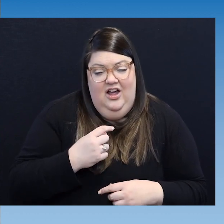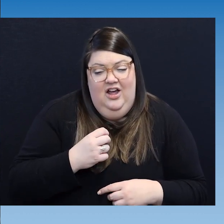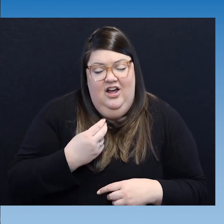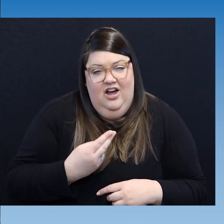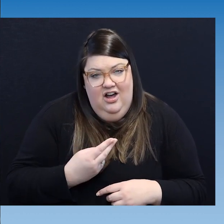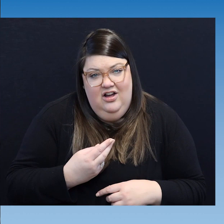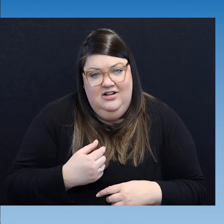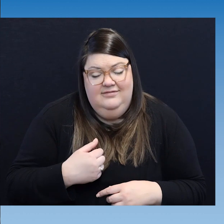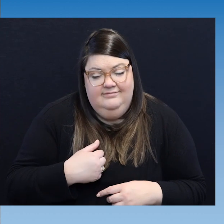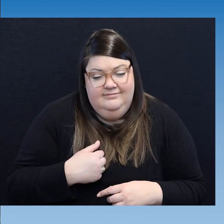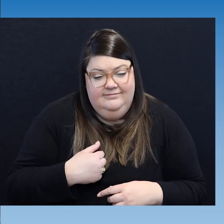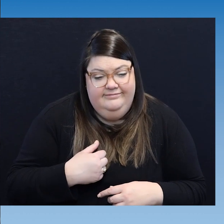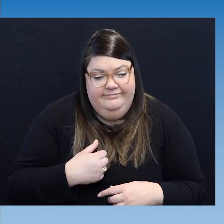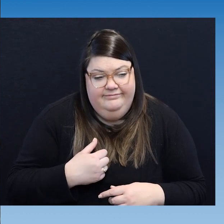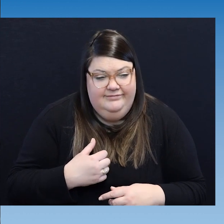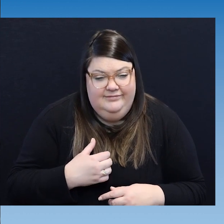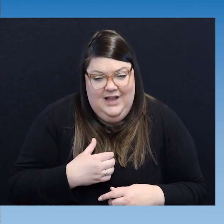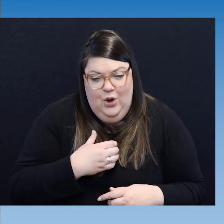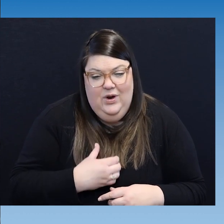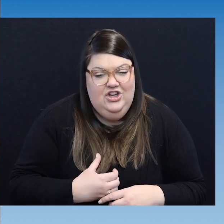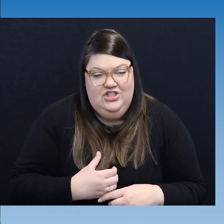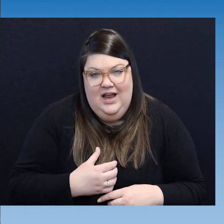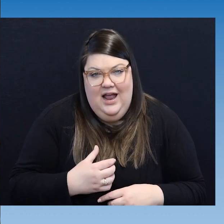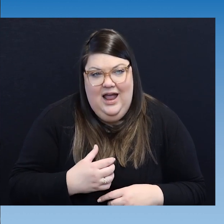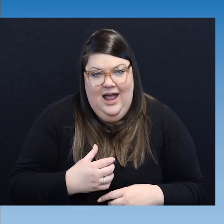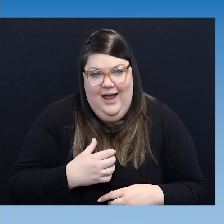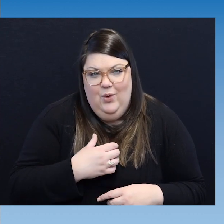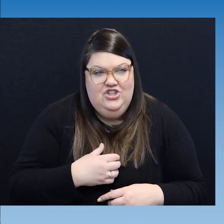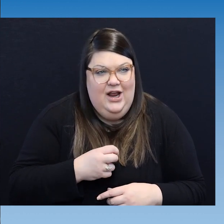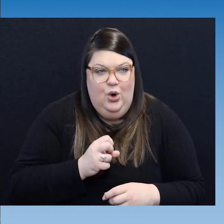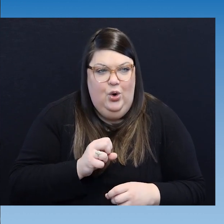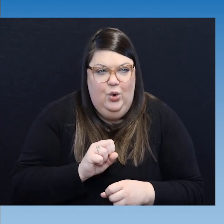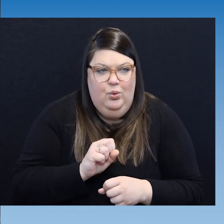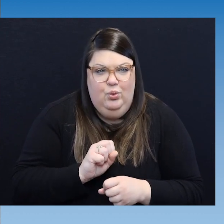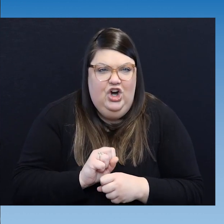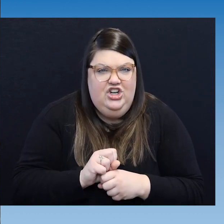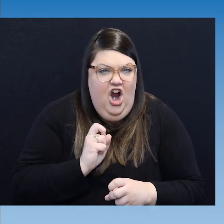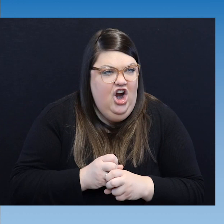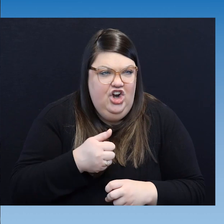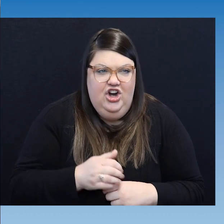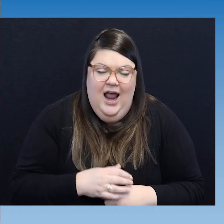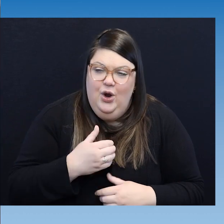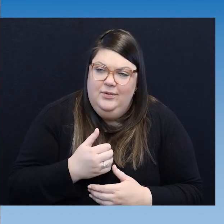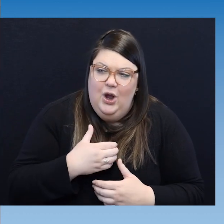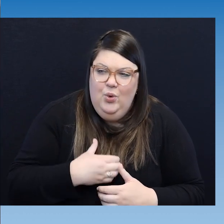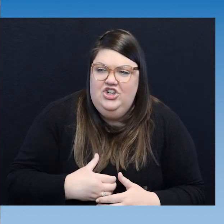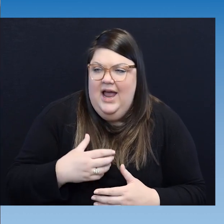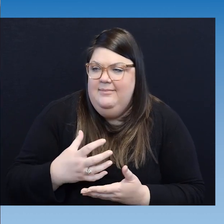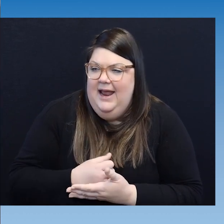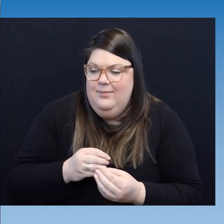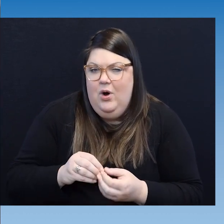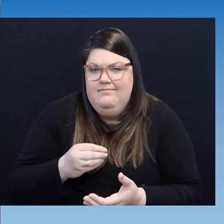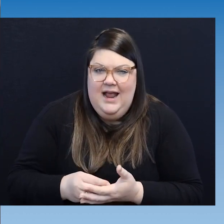I wish I had, you know, that gotten, you know, worked harder. I wish I made more